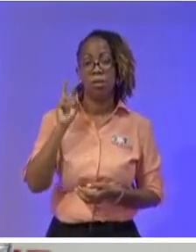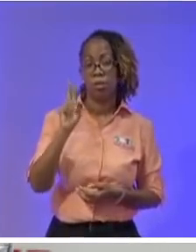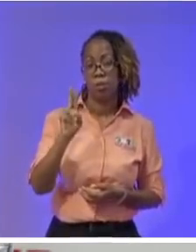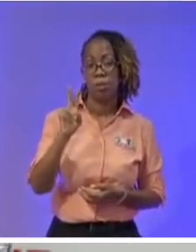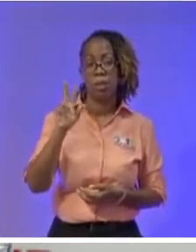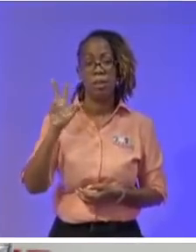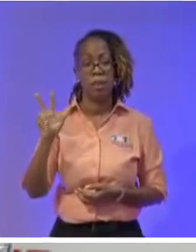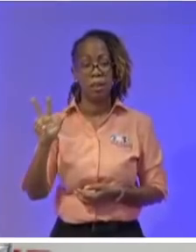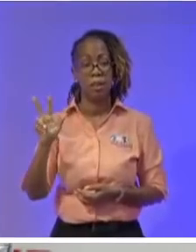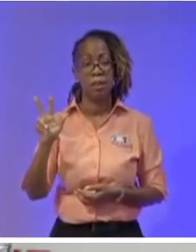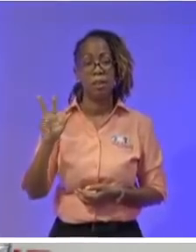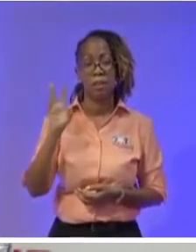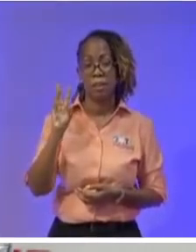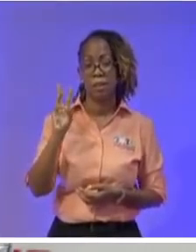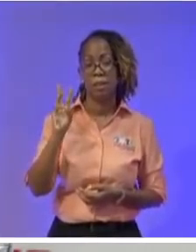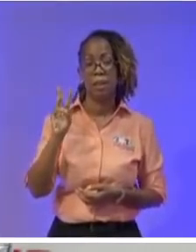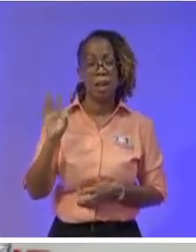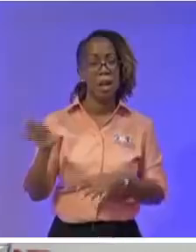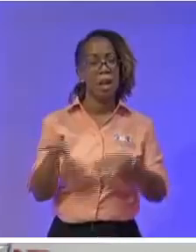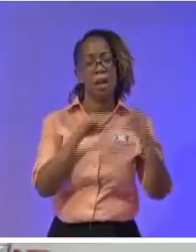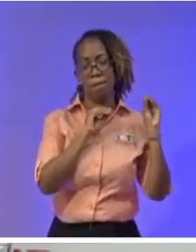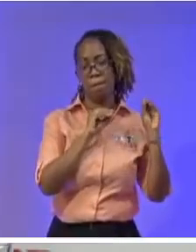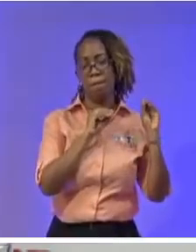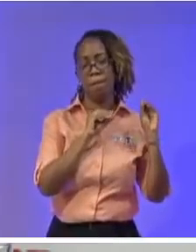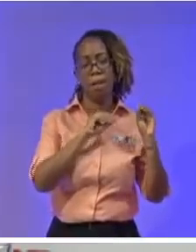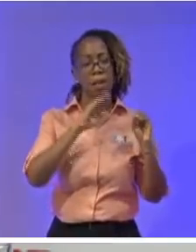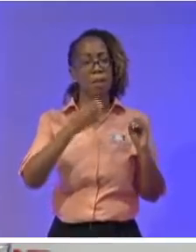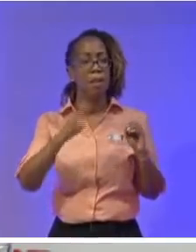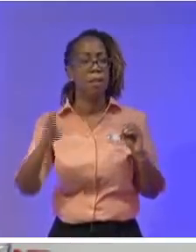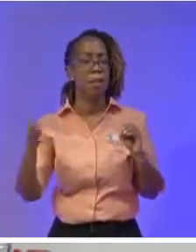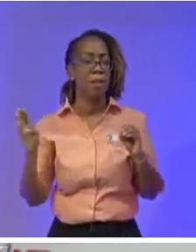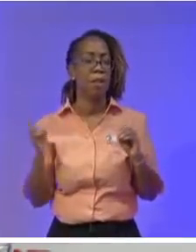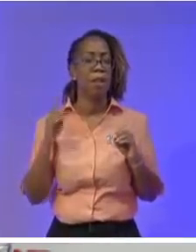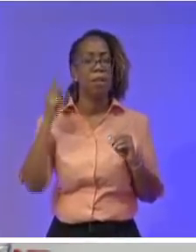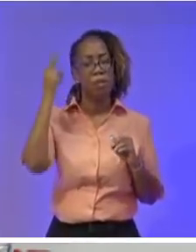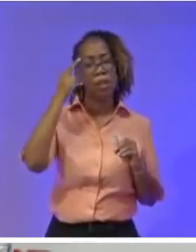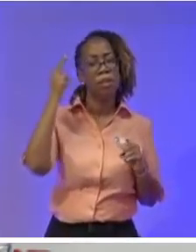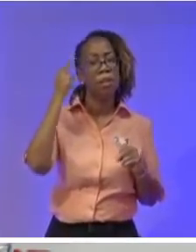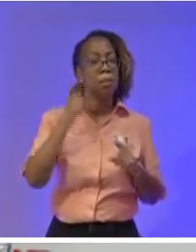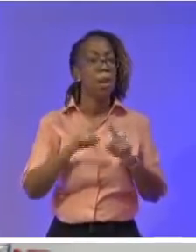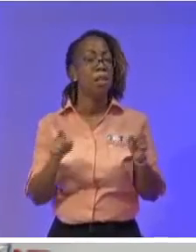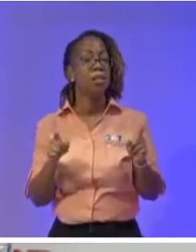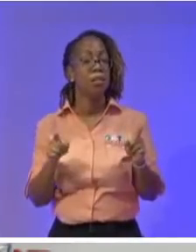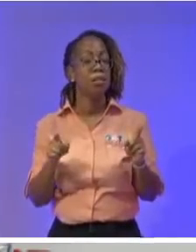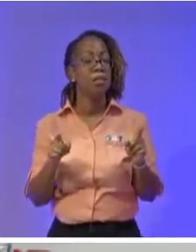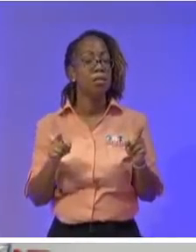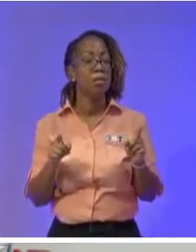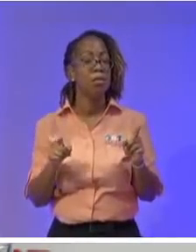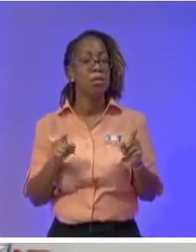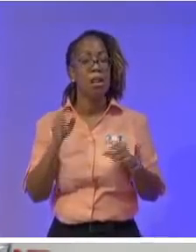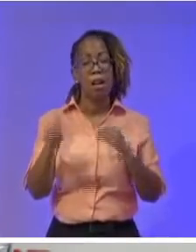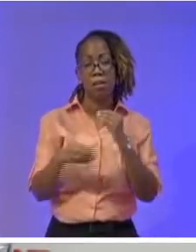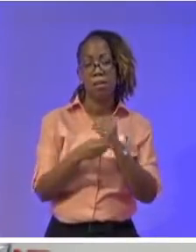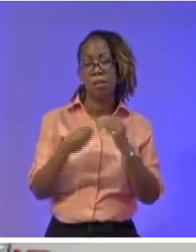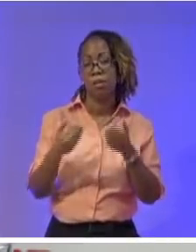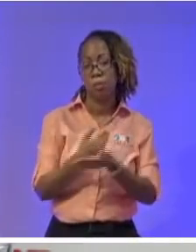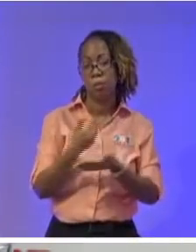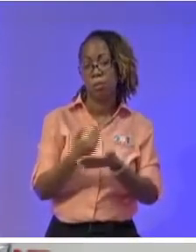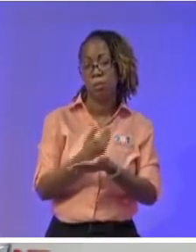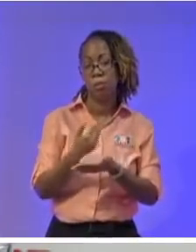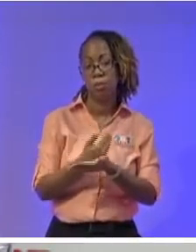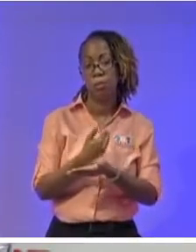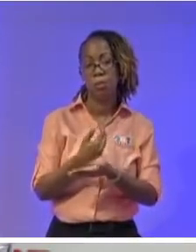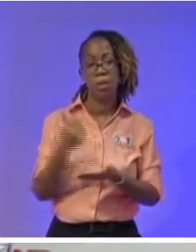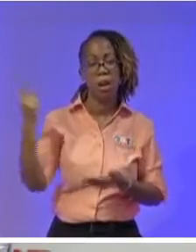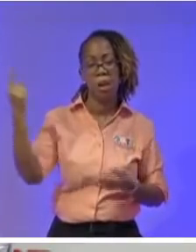persons leaving for all the reasons I have discussed, but you had a net number of